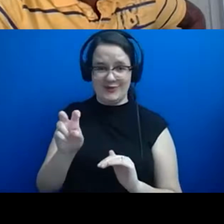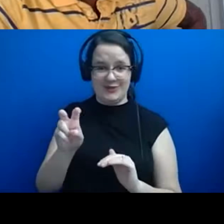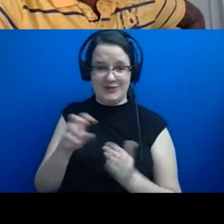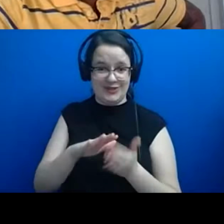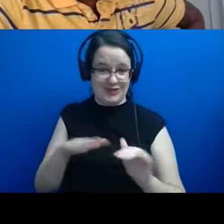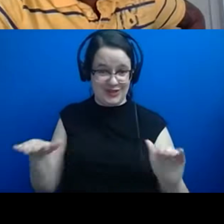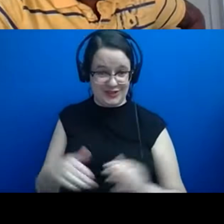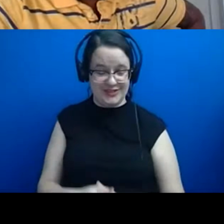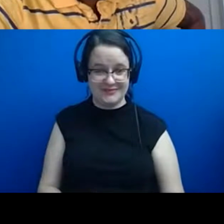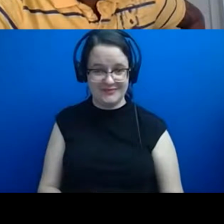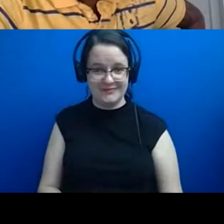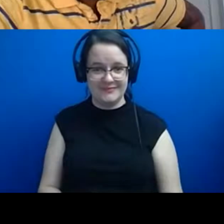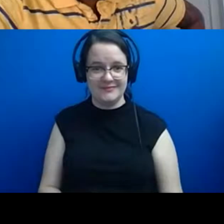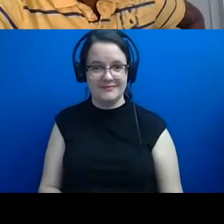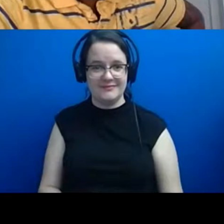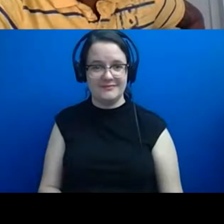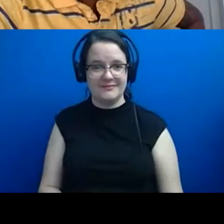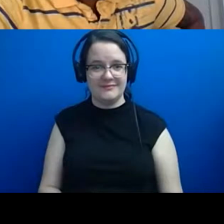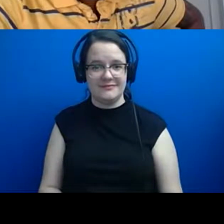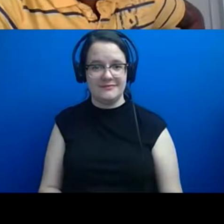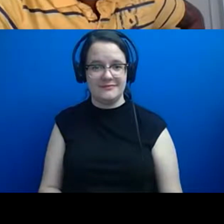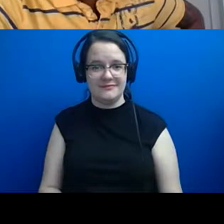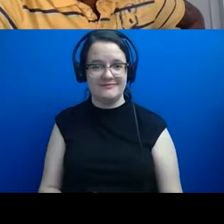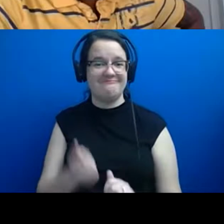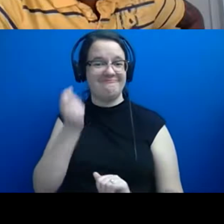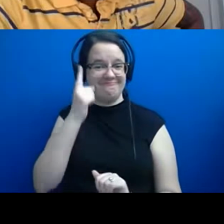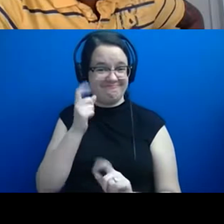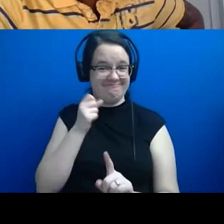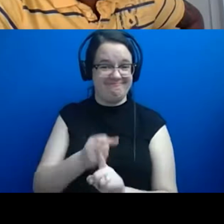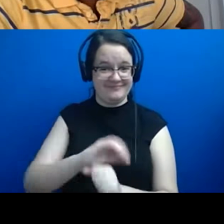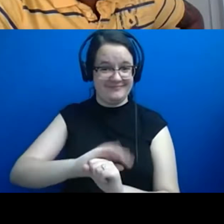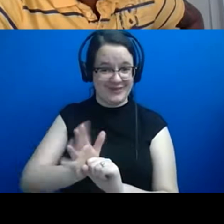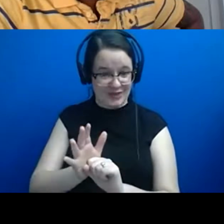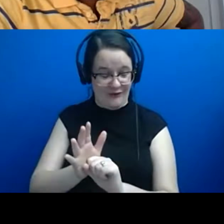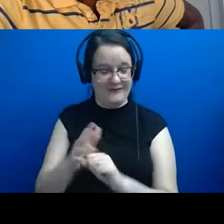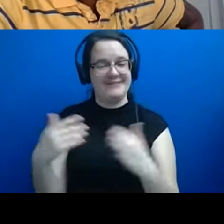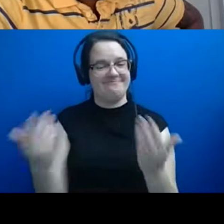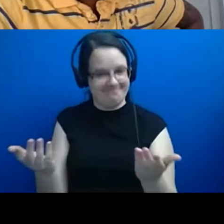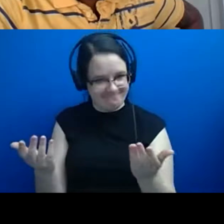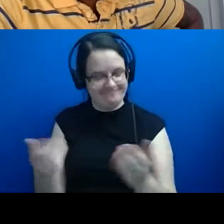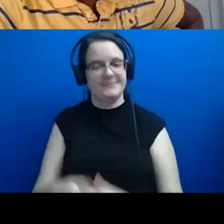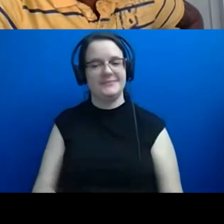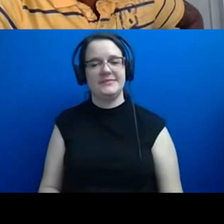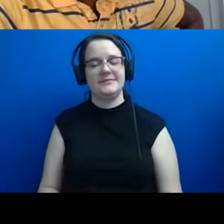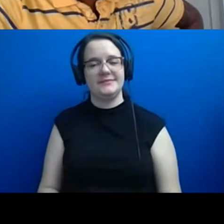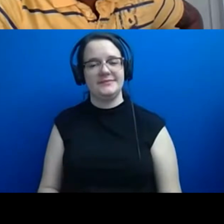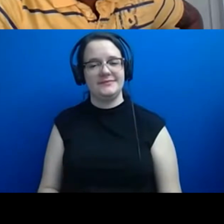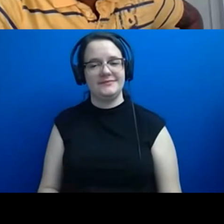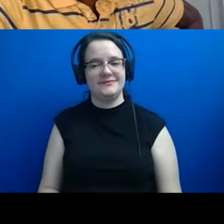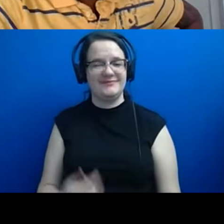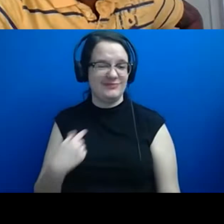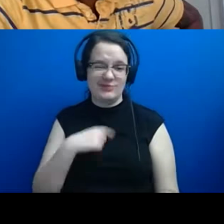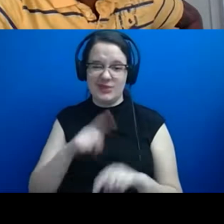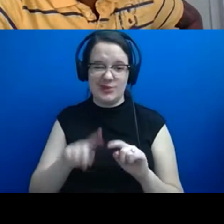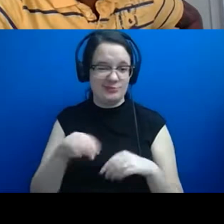However, in response to COVID and not being able to provide